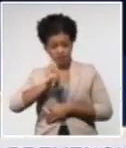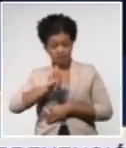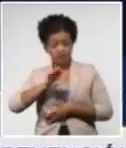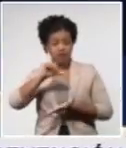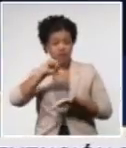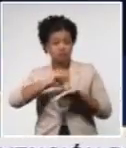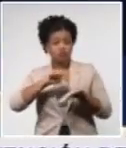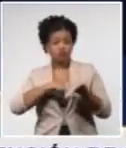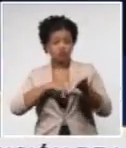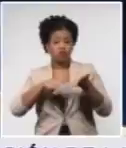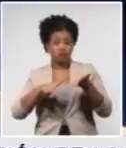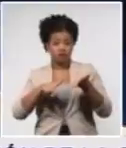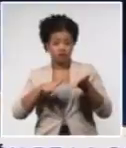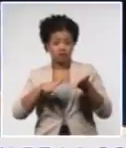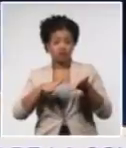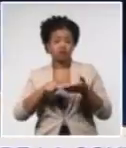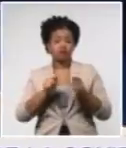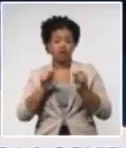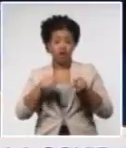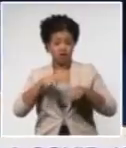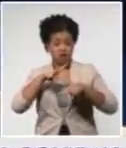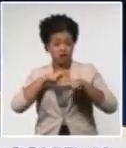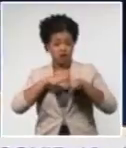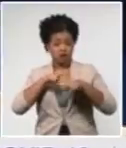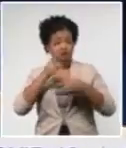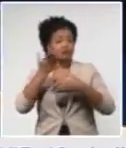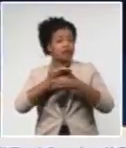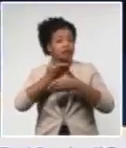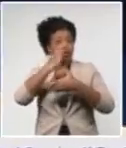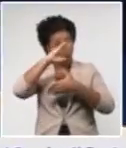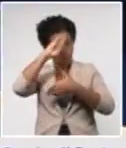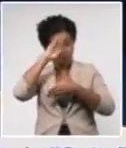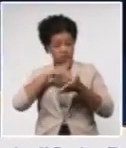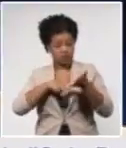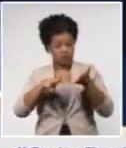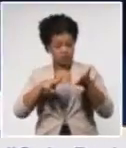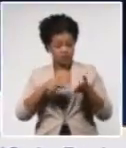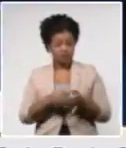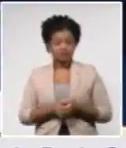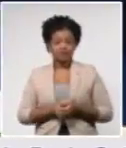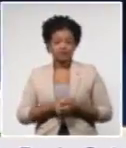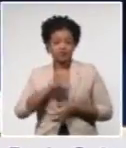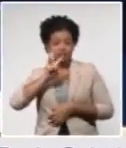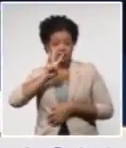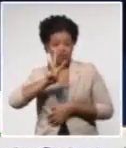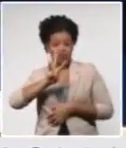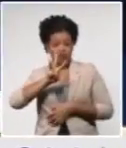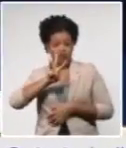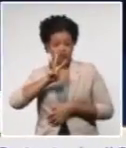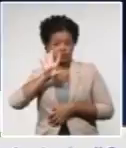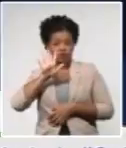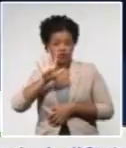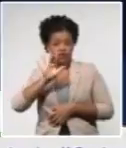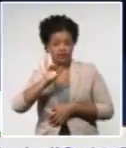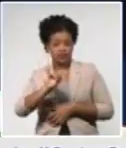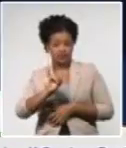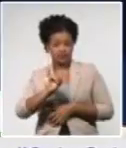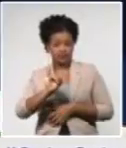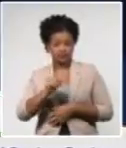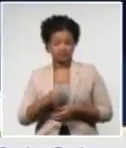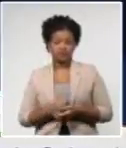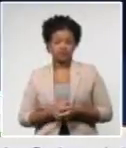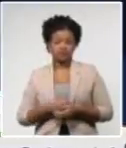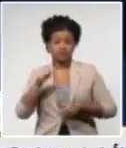2,582 samples. In the Laboratory of Molecular Biology of Santiago de Cuba, 357. In Havana's Provincial